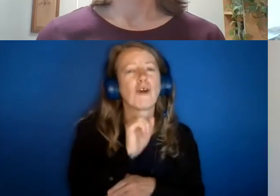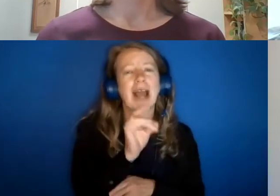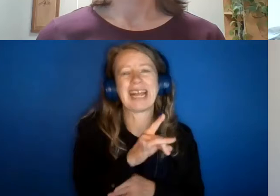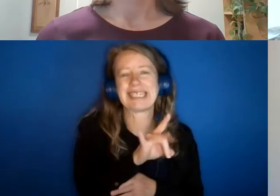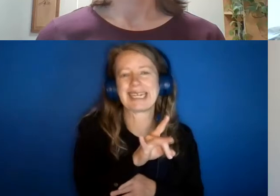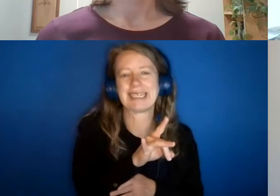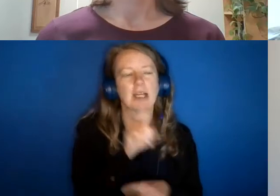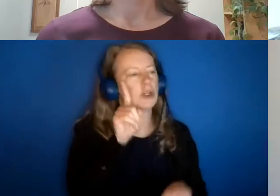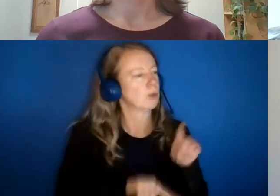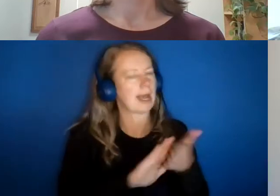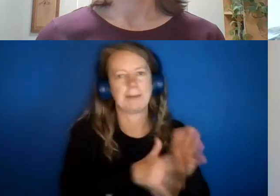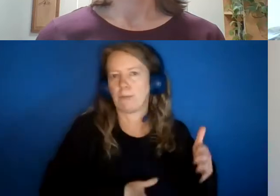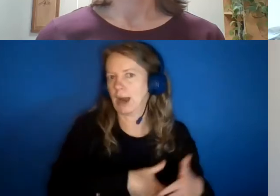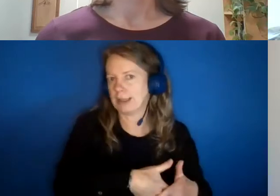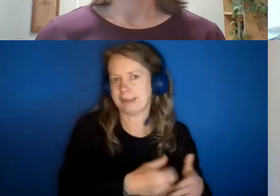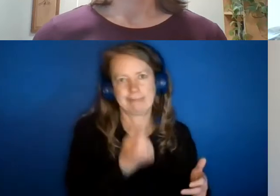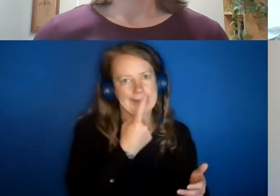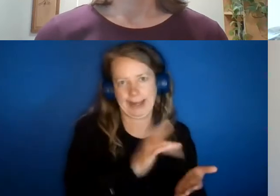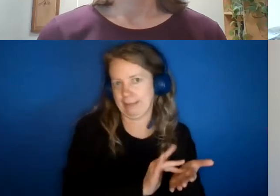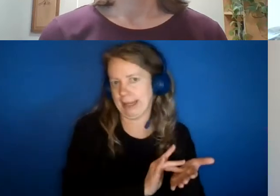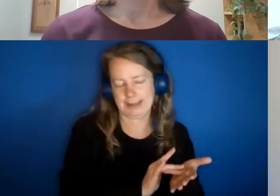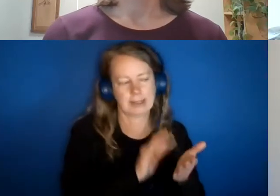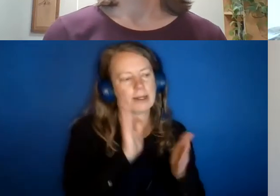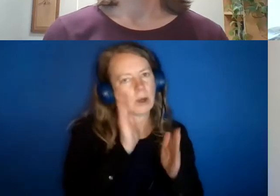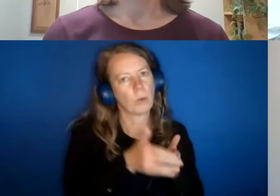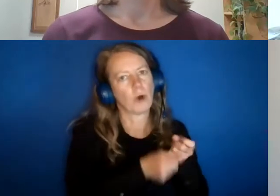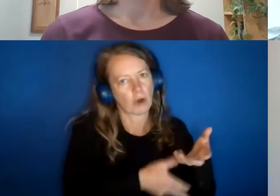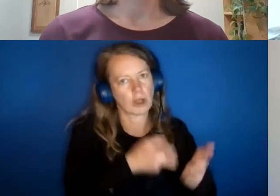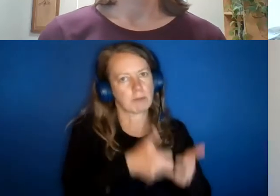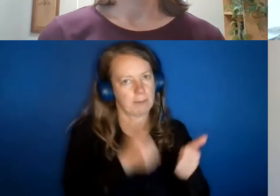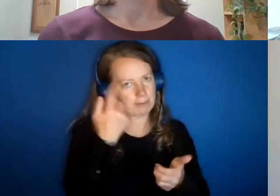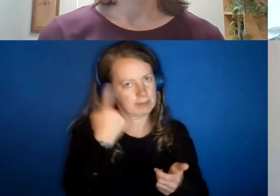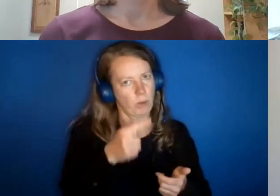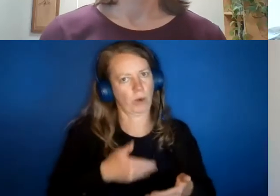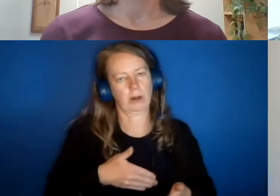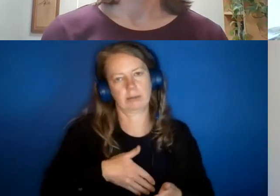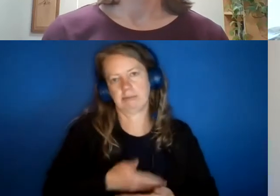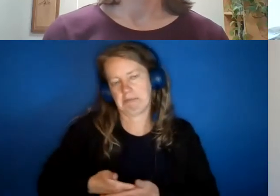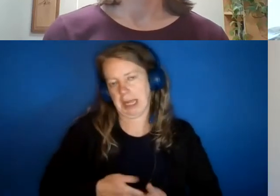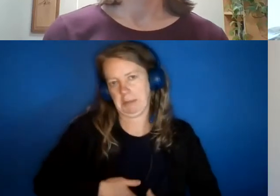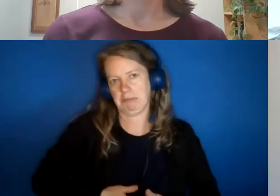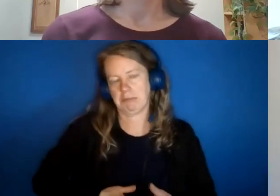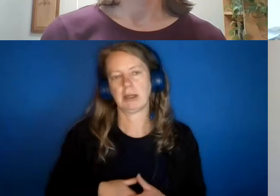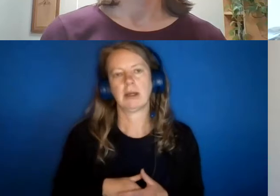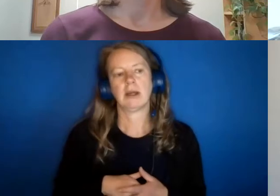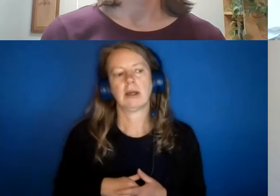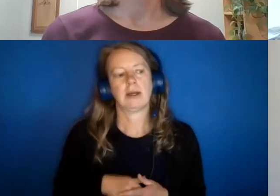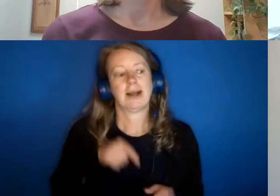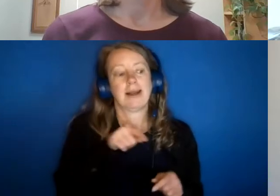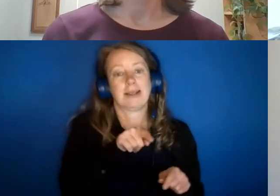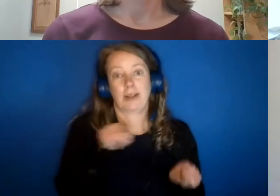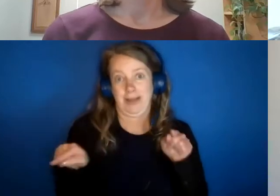to the fetus if you're taking this, and it can't. And all these medications are, again, not intended for people in the